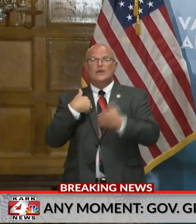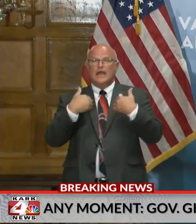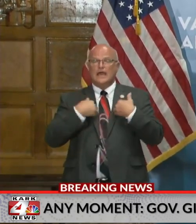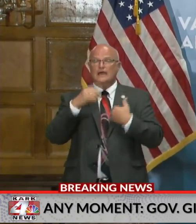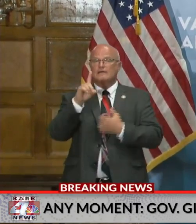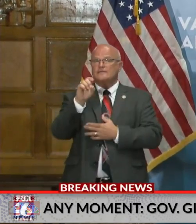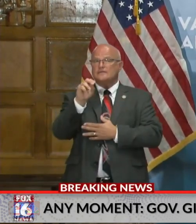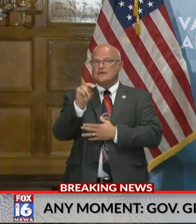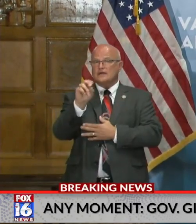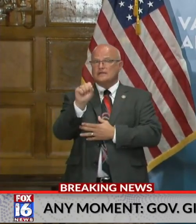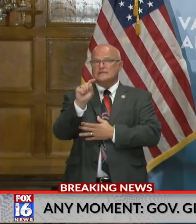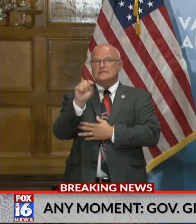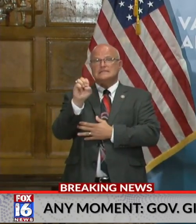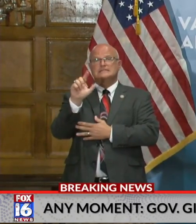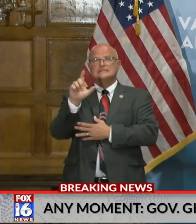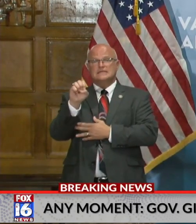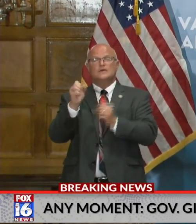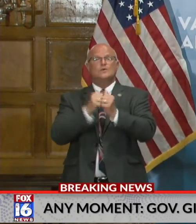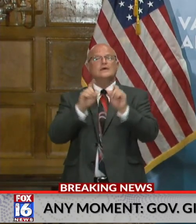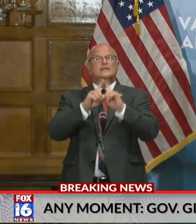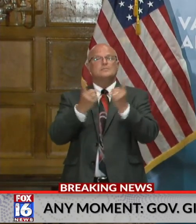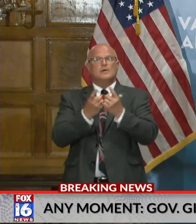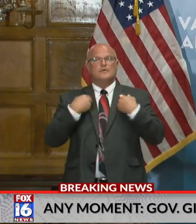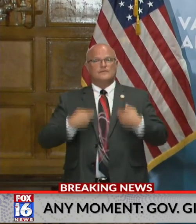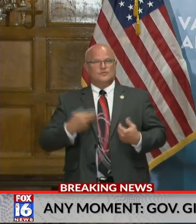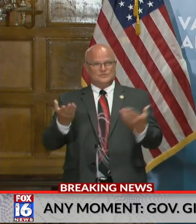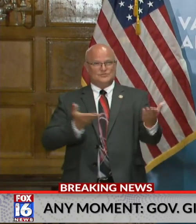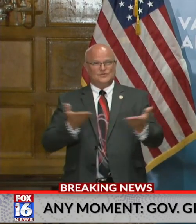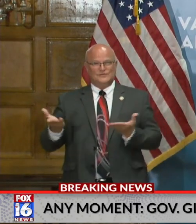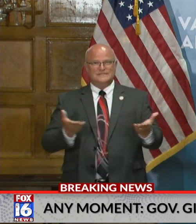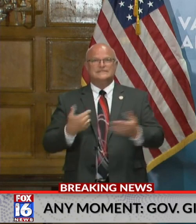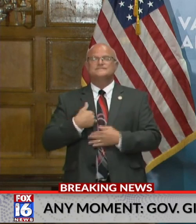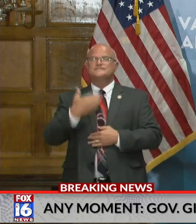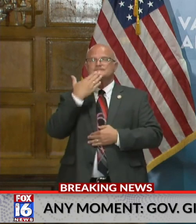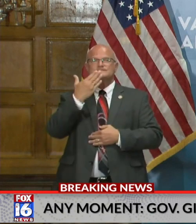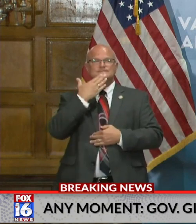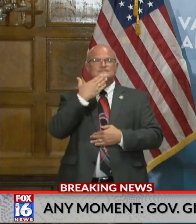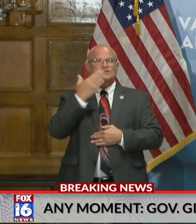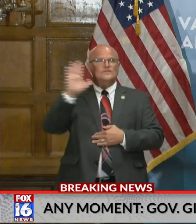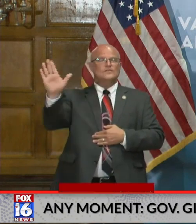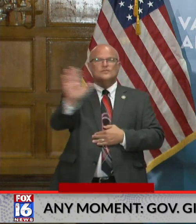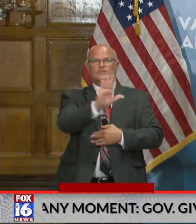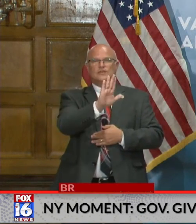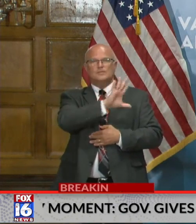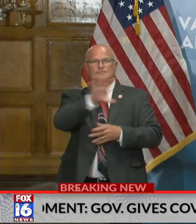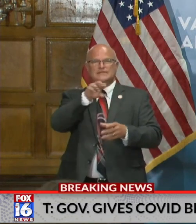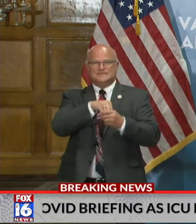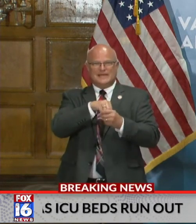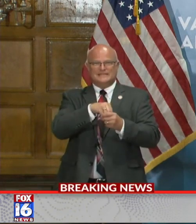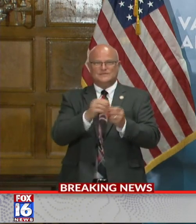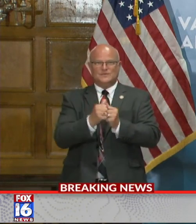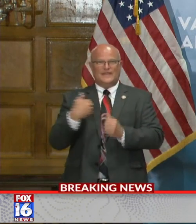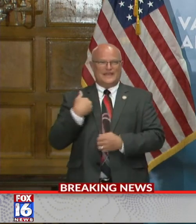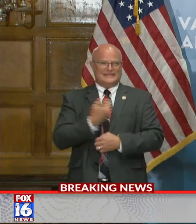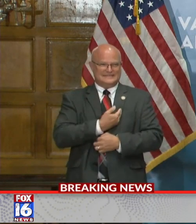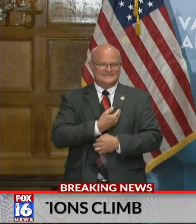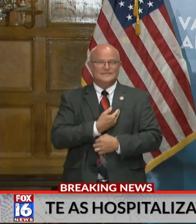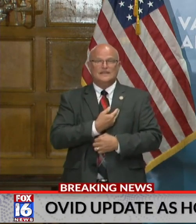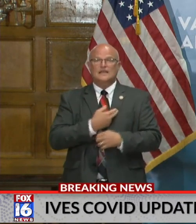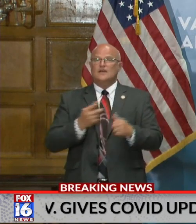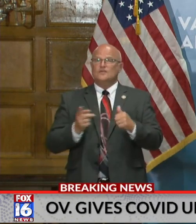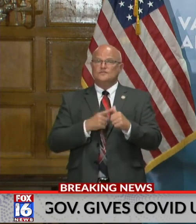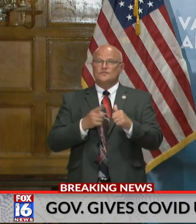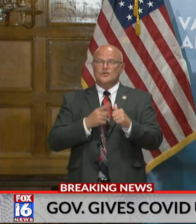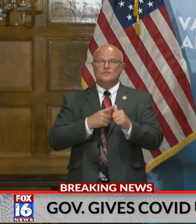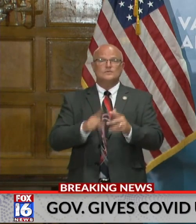Steele with the Department of Human Services, and I want to thank you for their participation, each of you. Let's